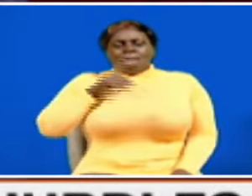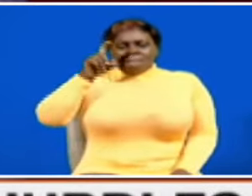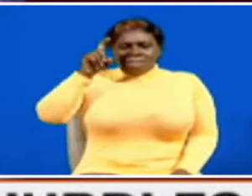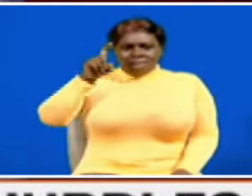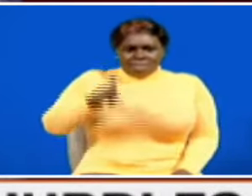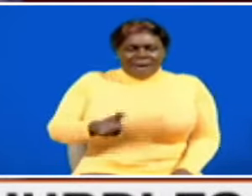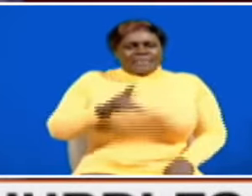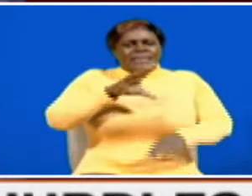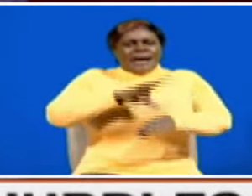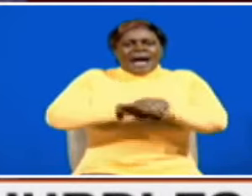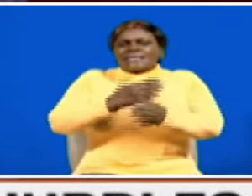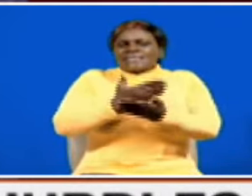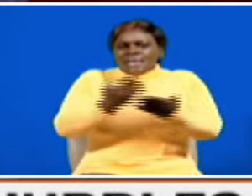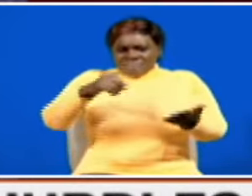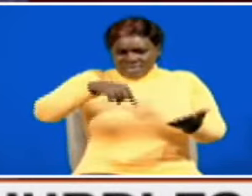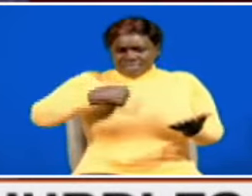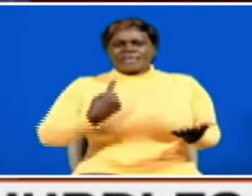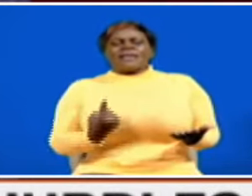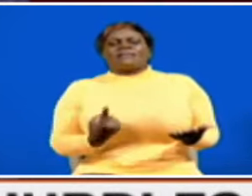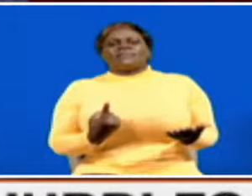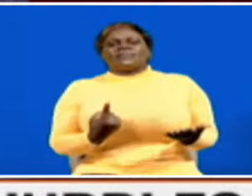mpaka mimi nipatiwe kakitu,